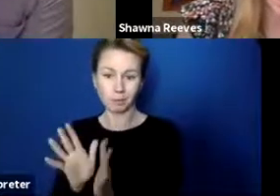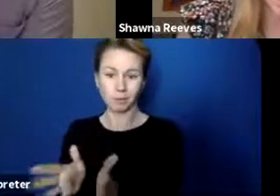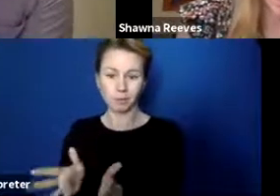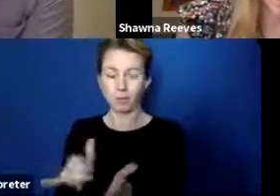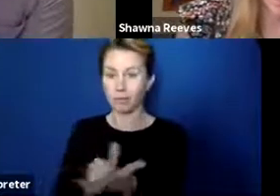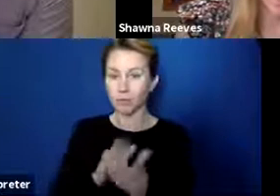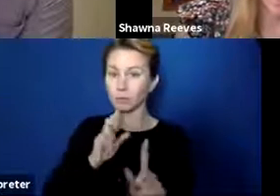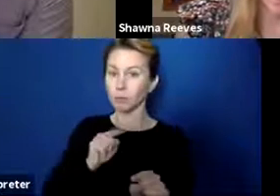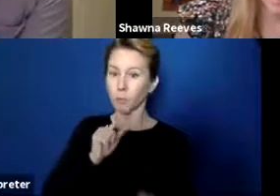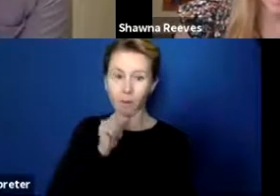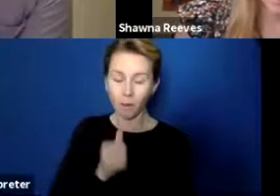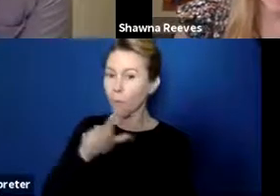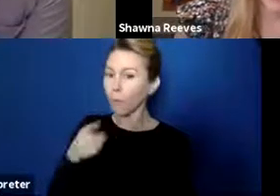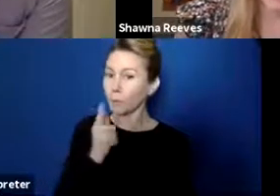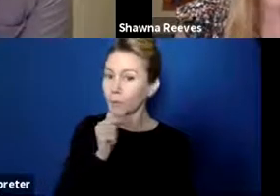So